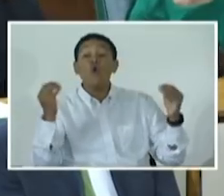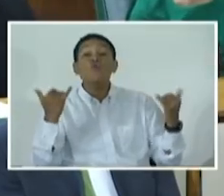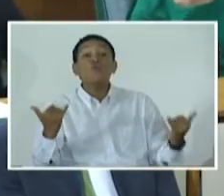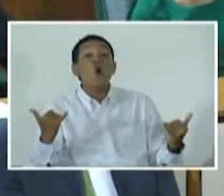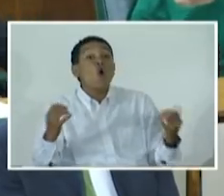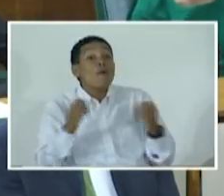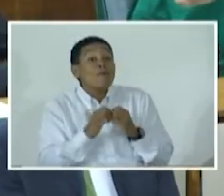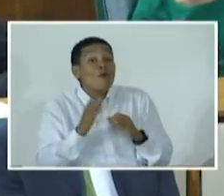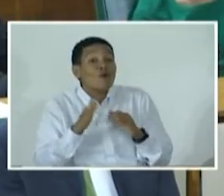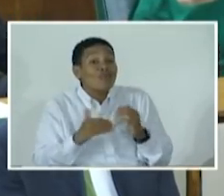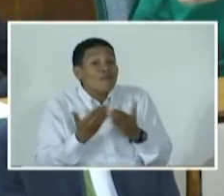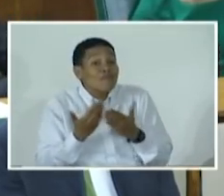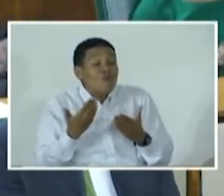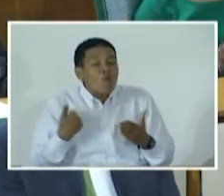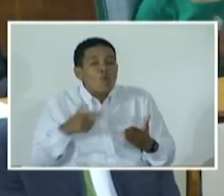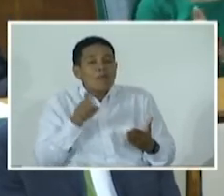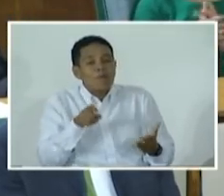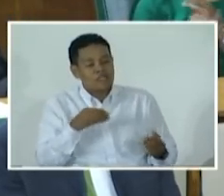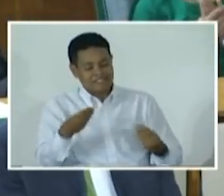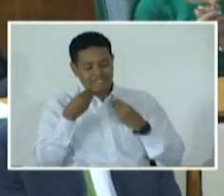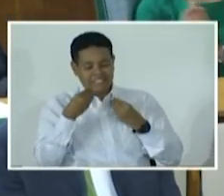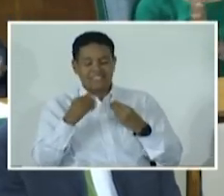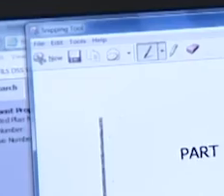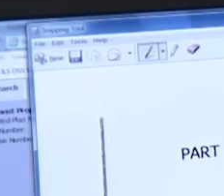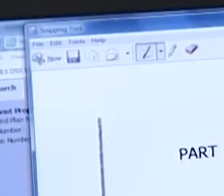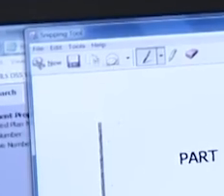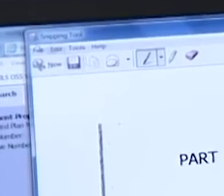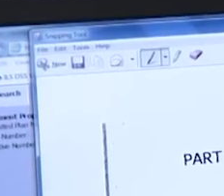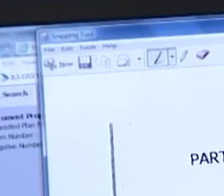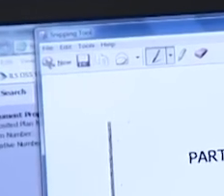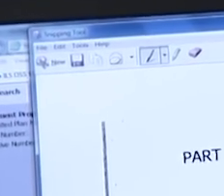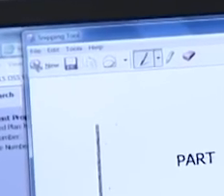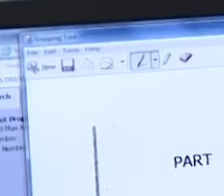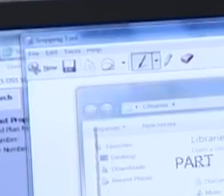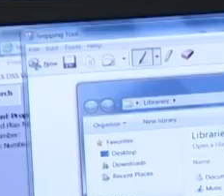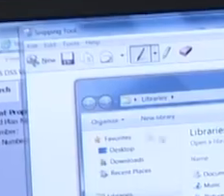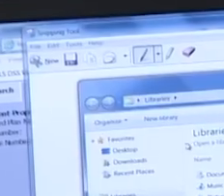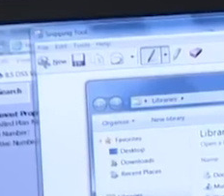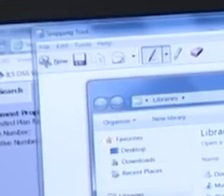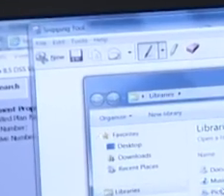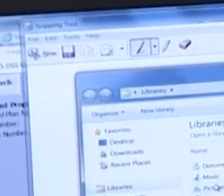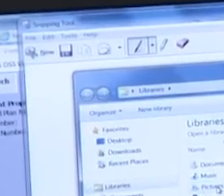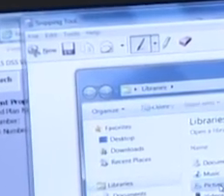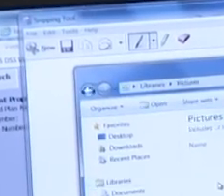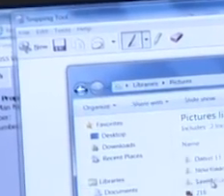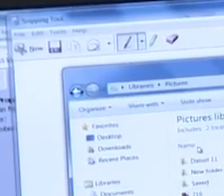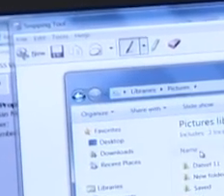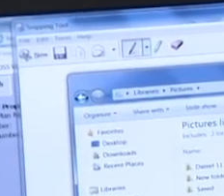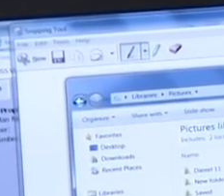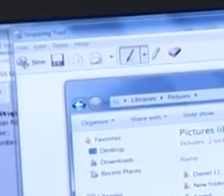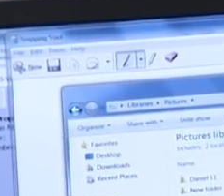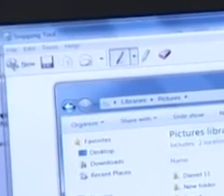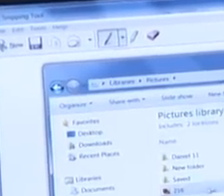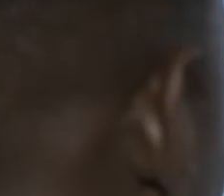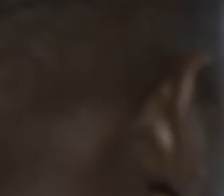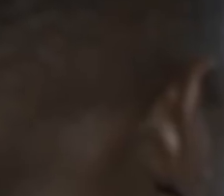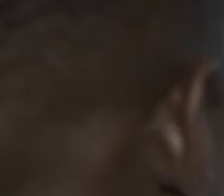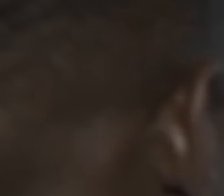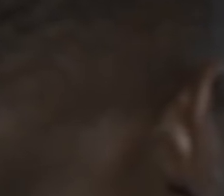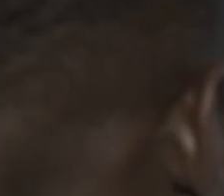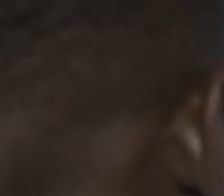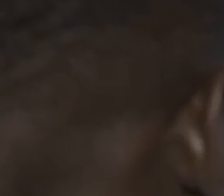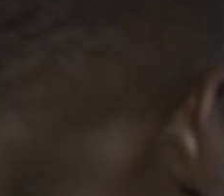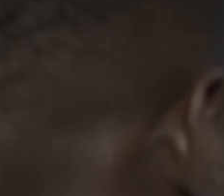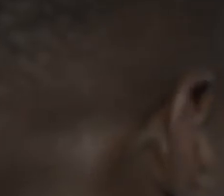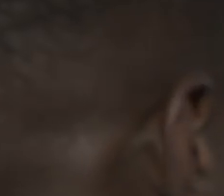ever, we must feed ourselves. Over a 3-year period, 20,000 titles will be issued, amendments